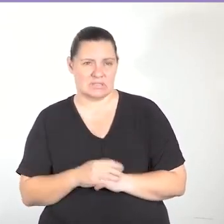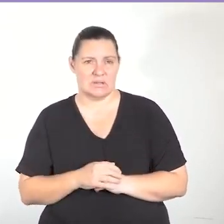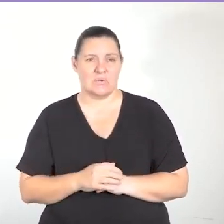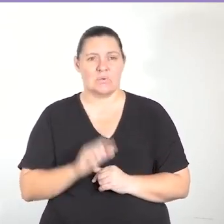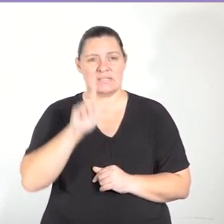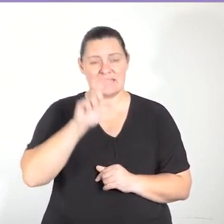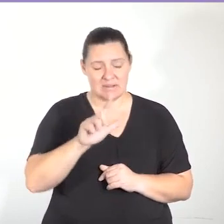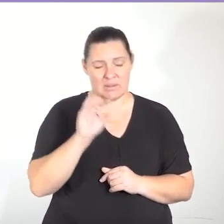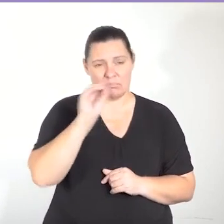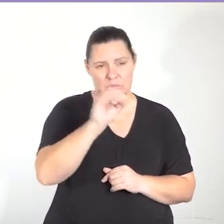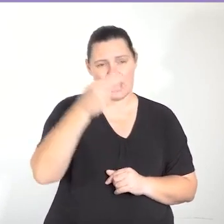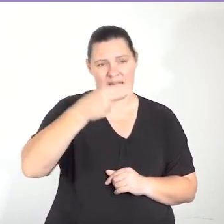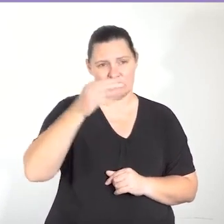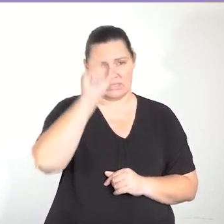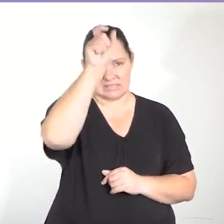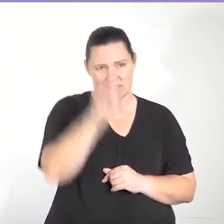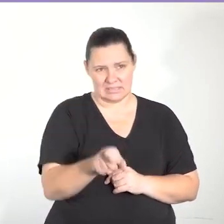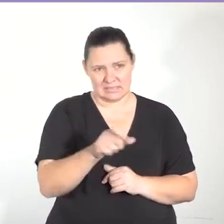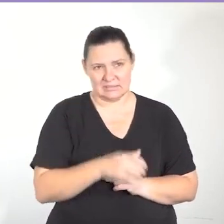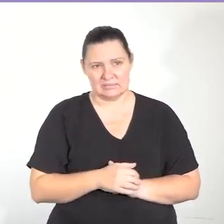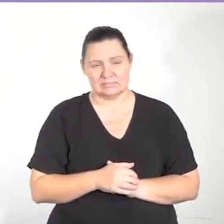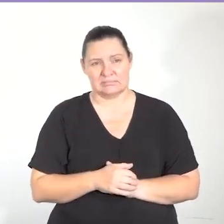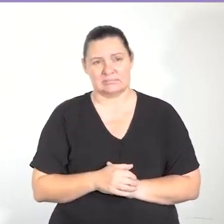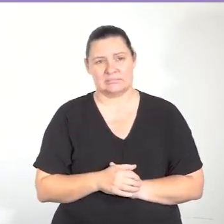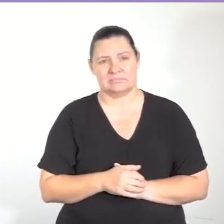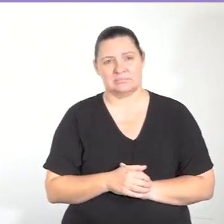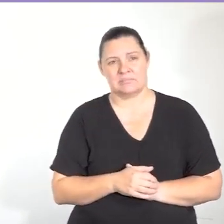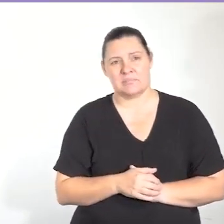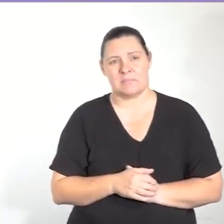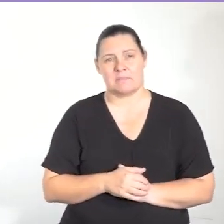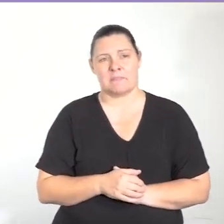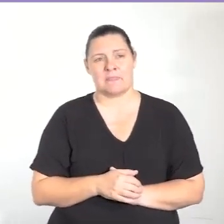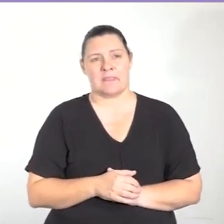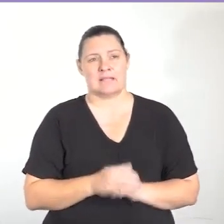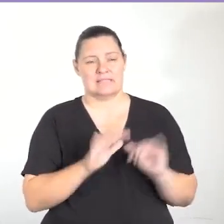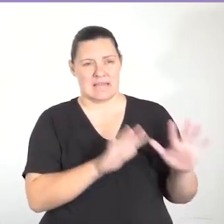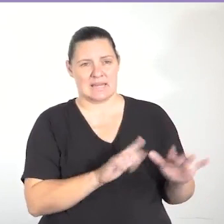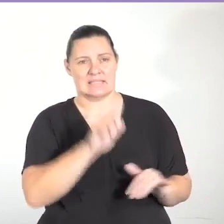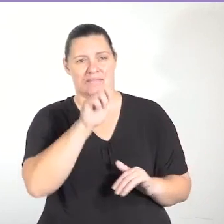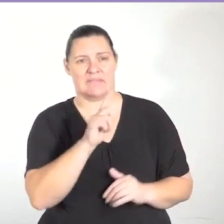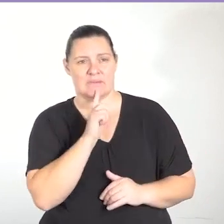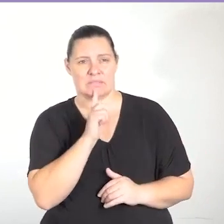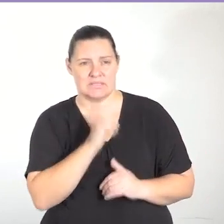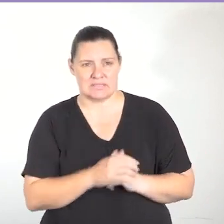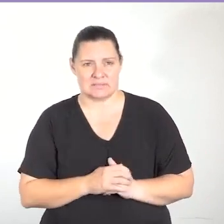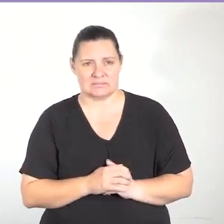place the 7 in the hundreds column. So 700 multiplied by 10 gives